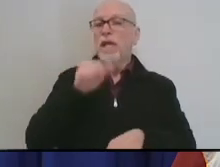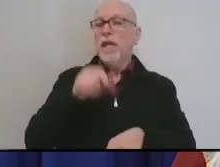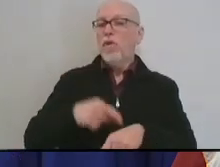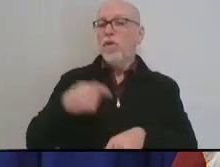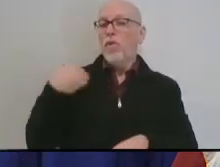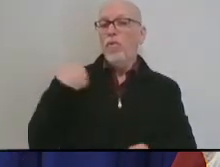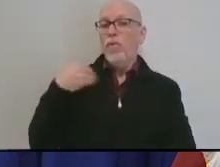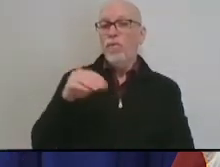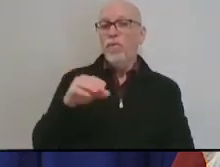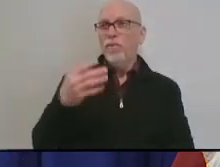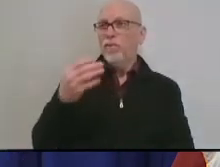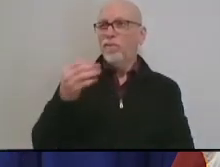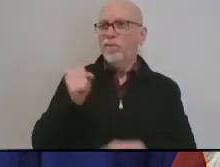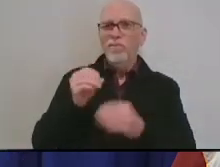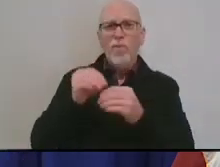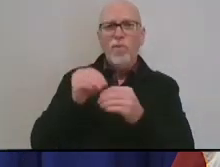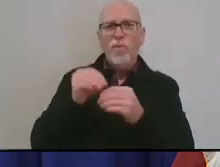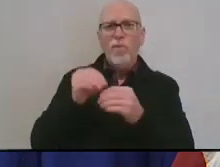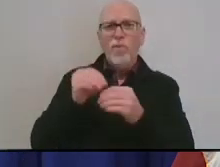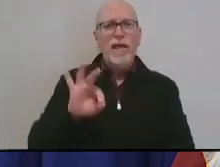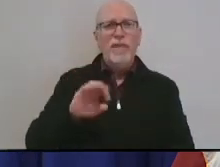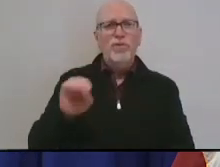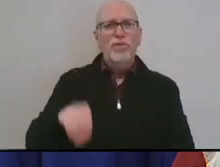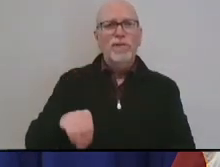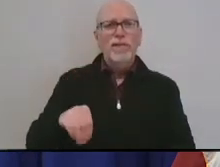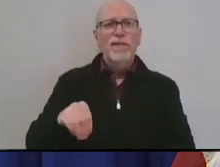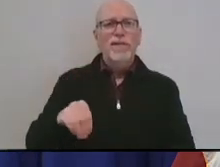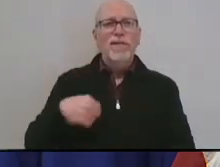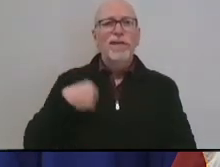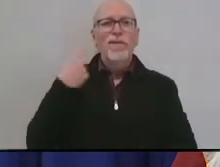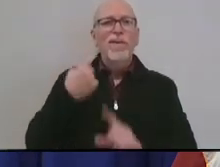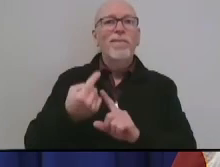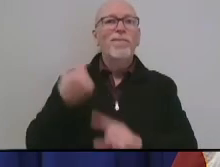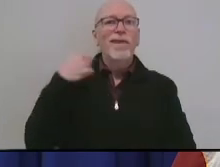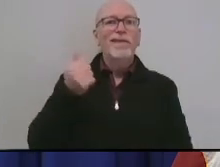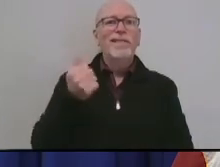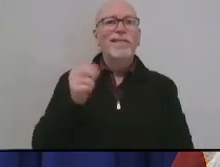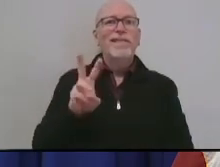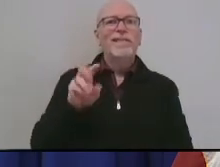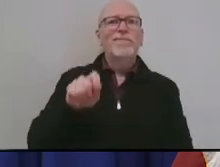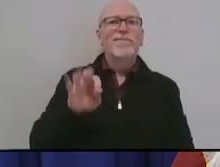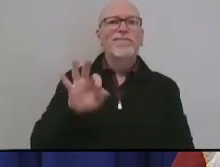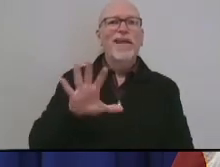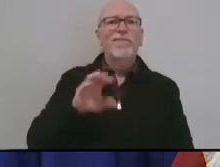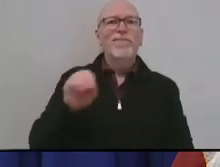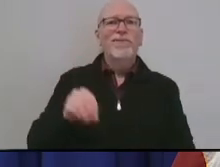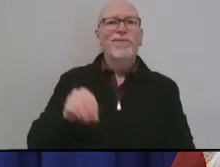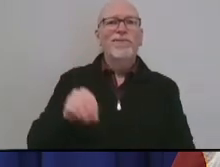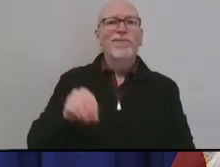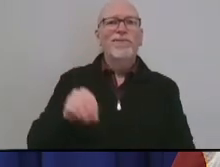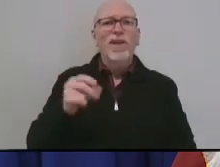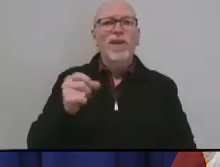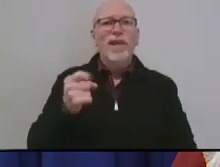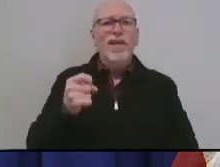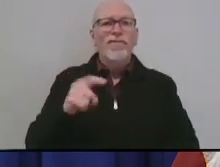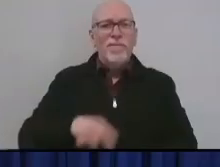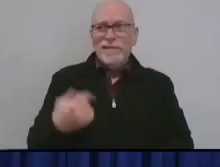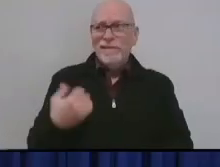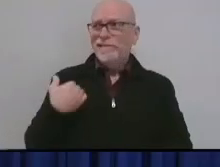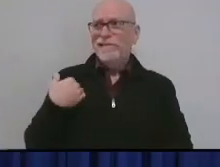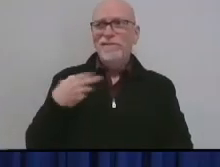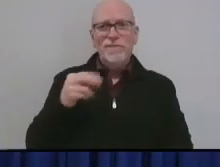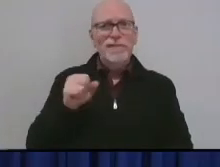over 9%. I always go back to that 16.5% on January 11th, but it was not too long ago. It was 9. Now